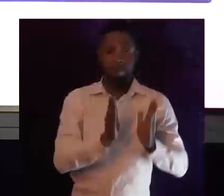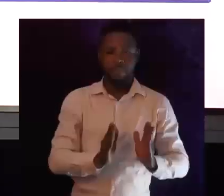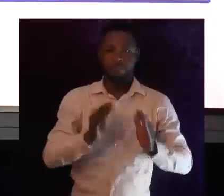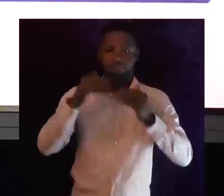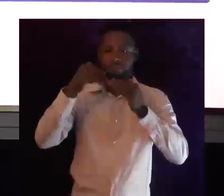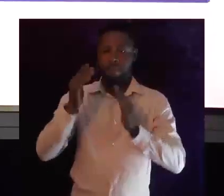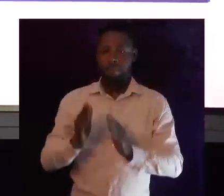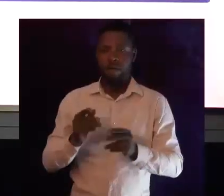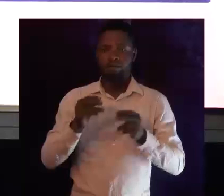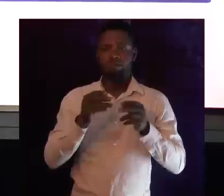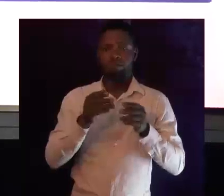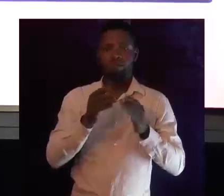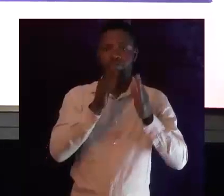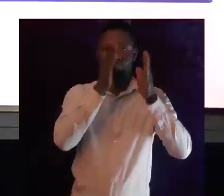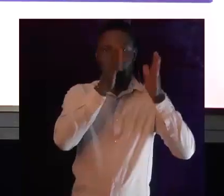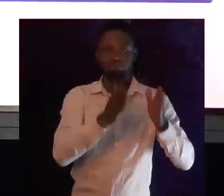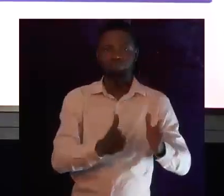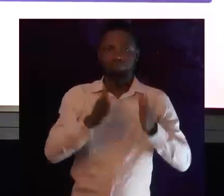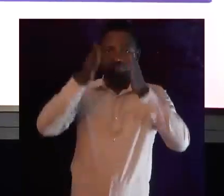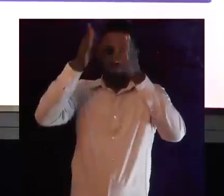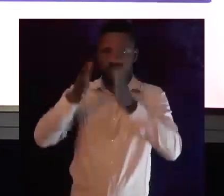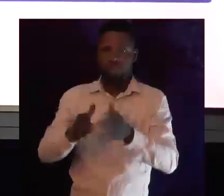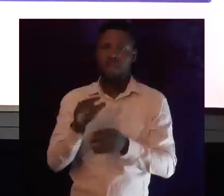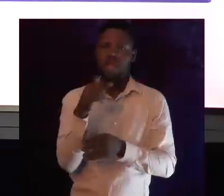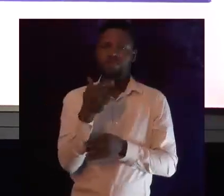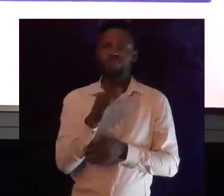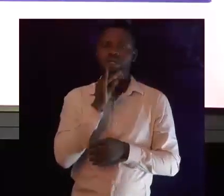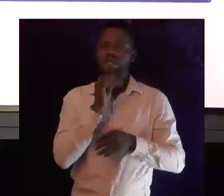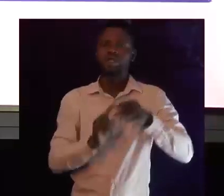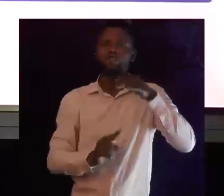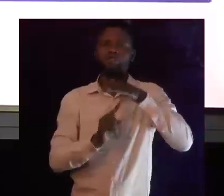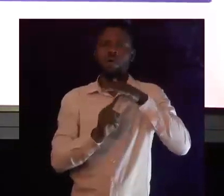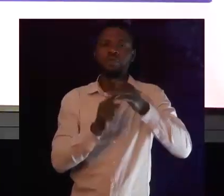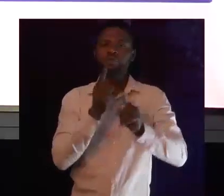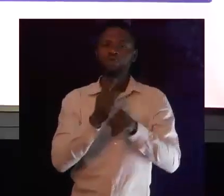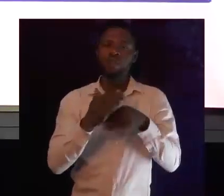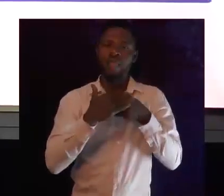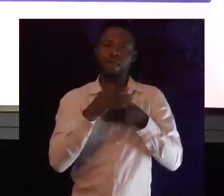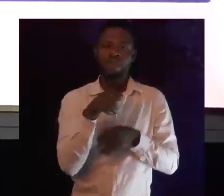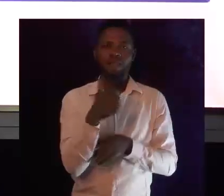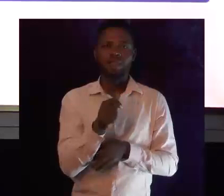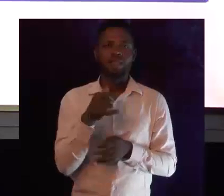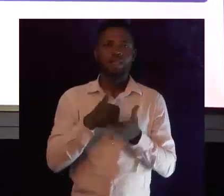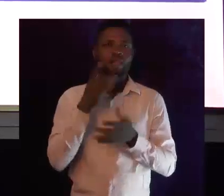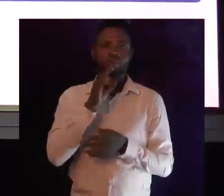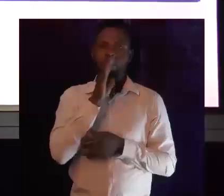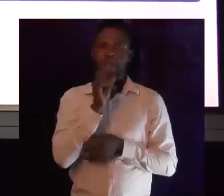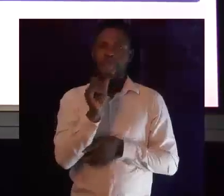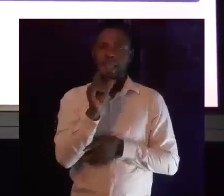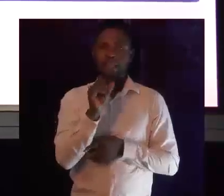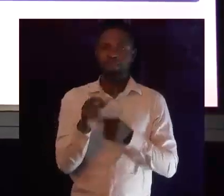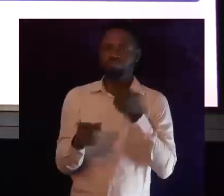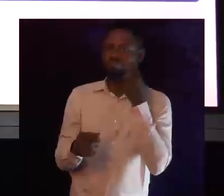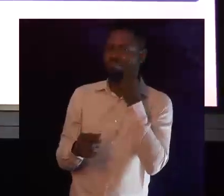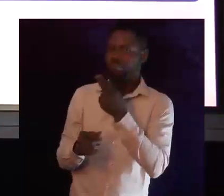bars. Look at the bars come up. See, green is stopping just after 10. It should be 11. Now